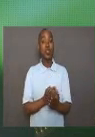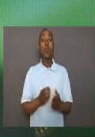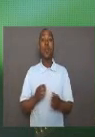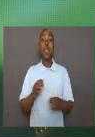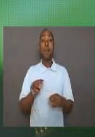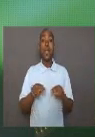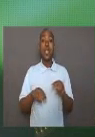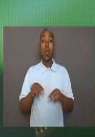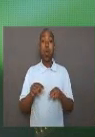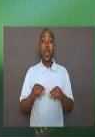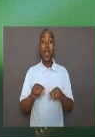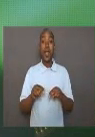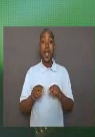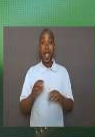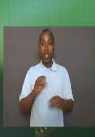metabolic demands.